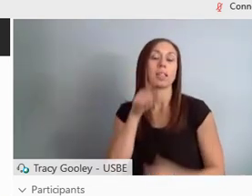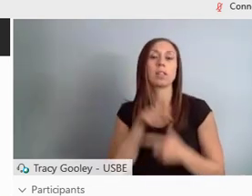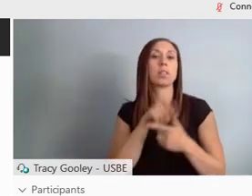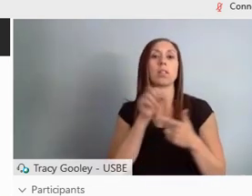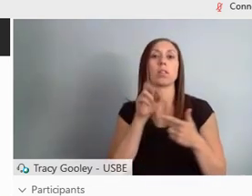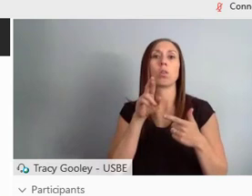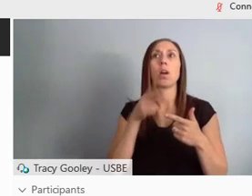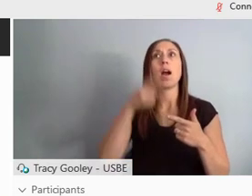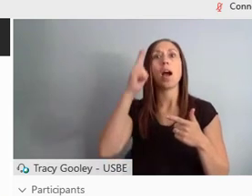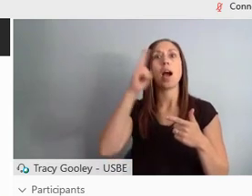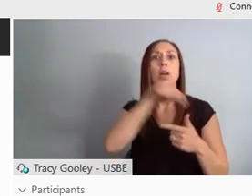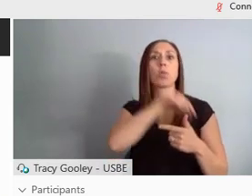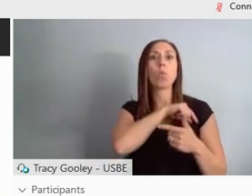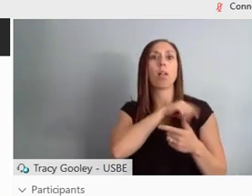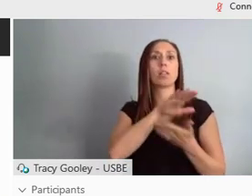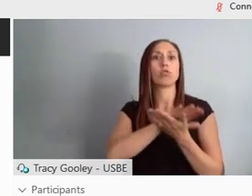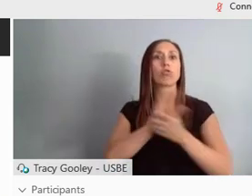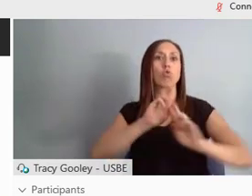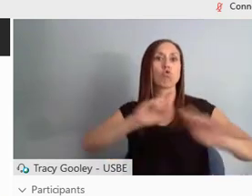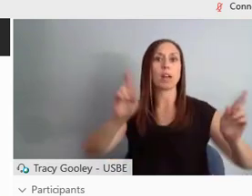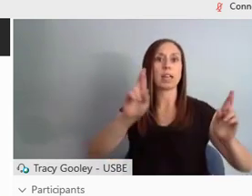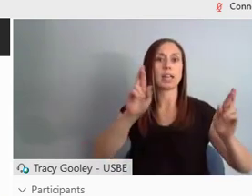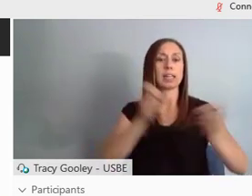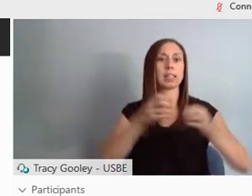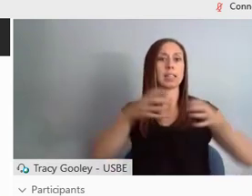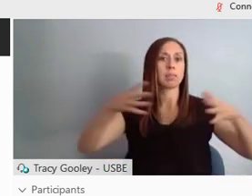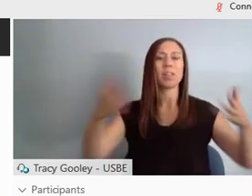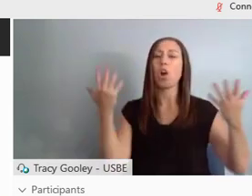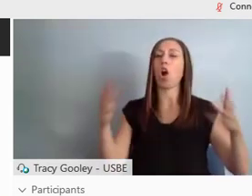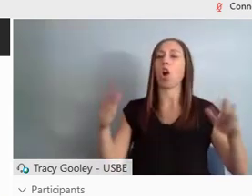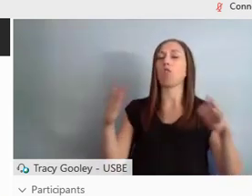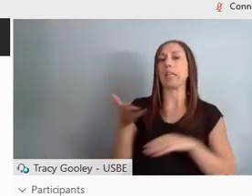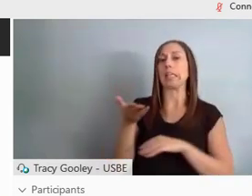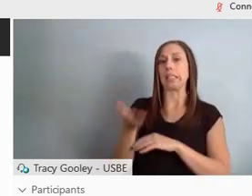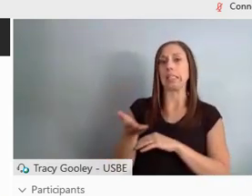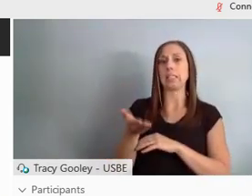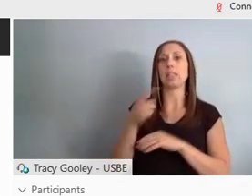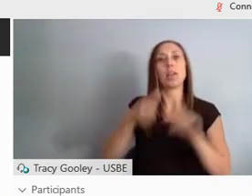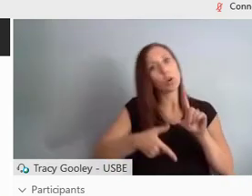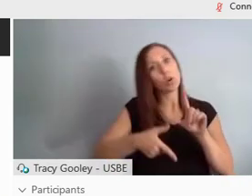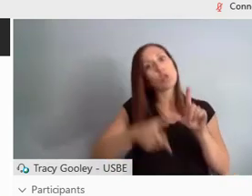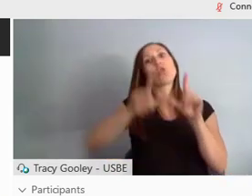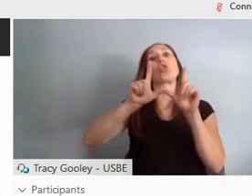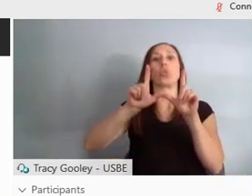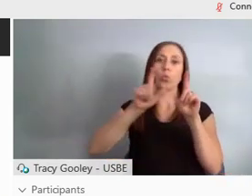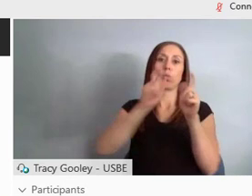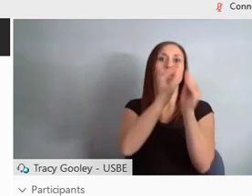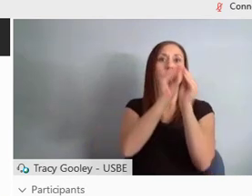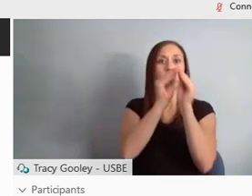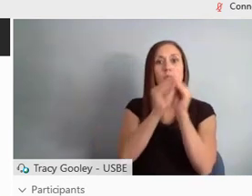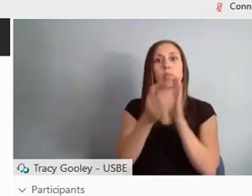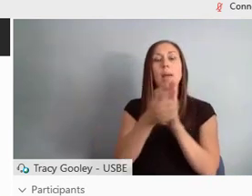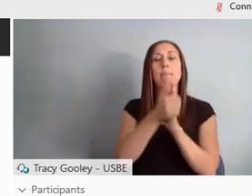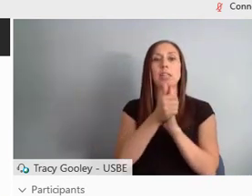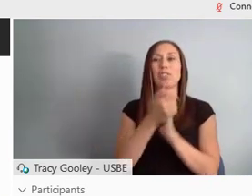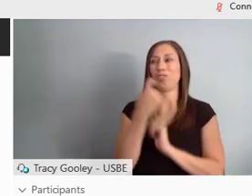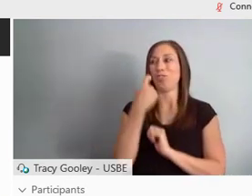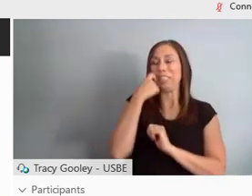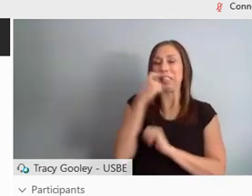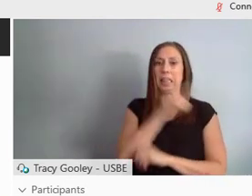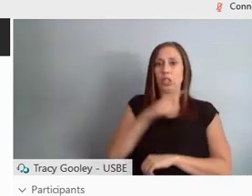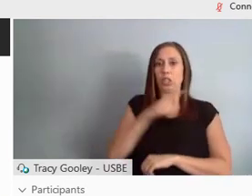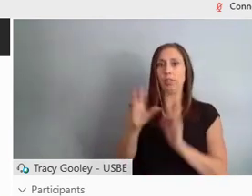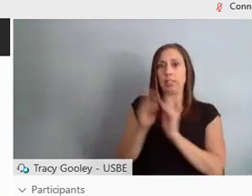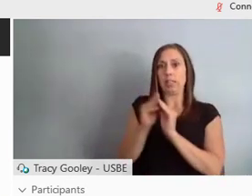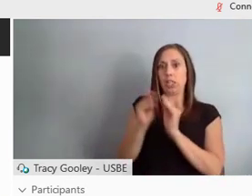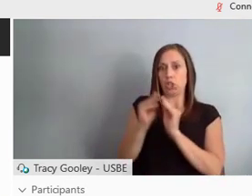or the high quality school readiness expansion grant that previously existed. These were renewed and amended this last